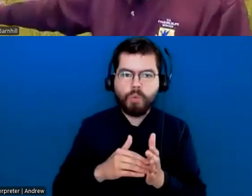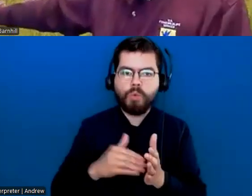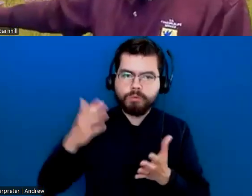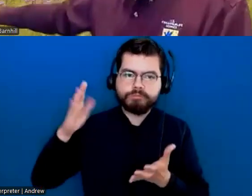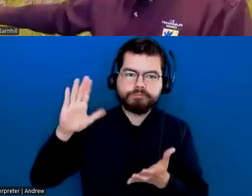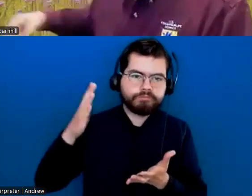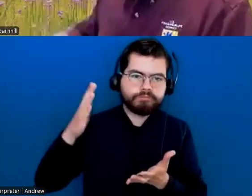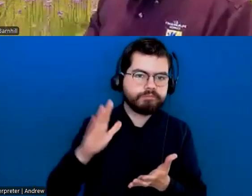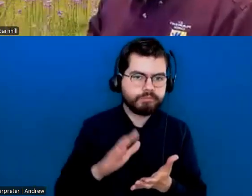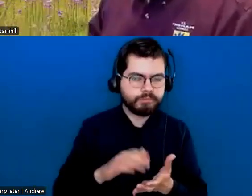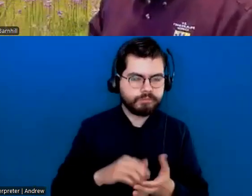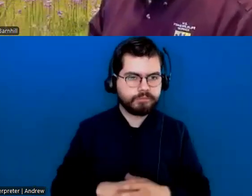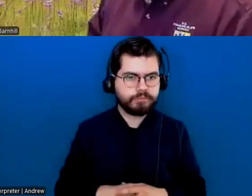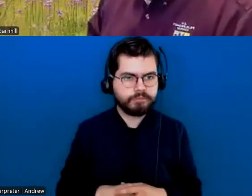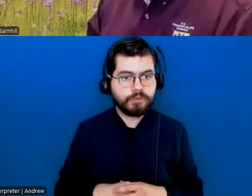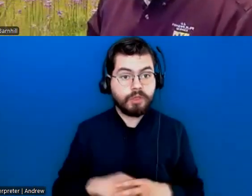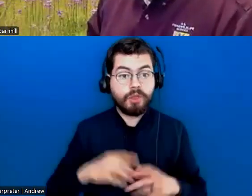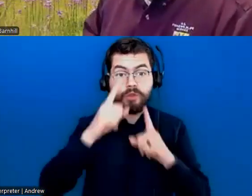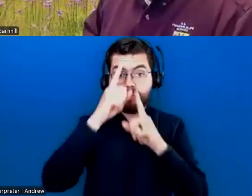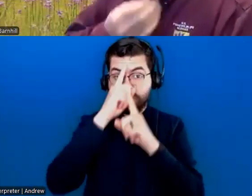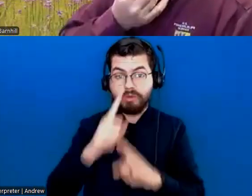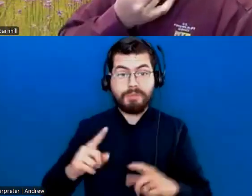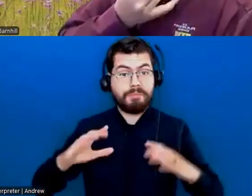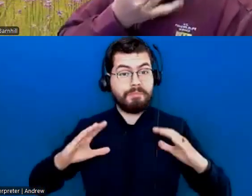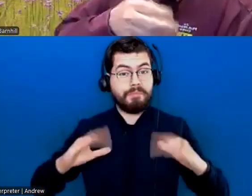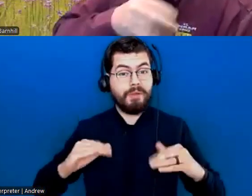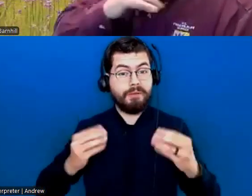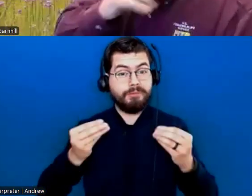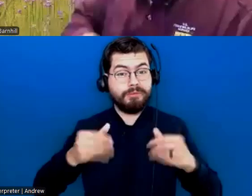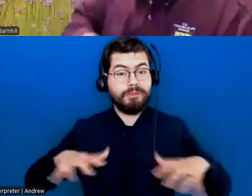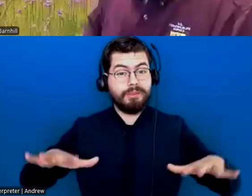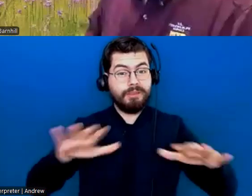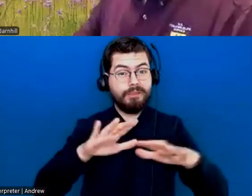drive regeneration in bottomlands has